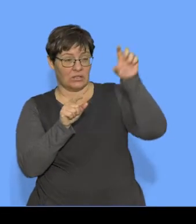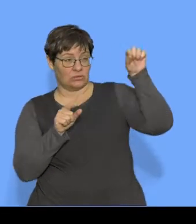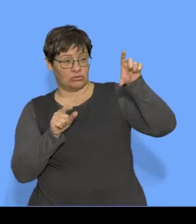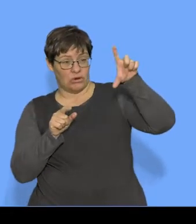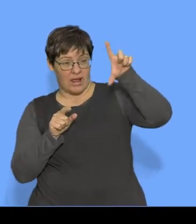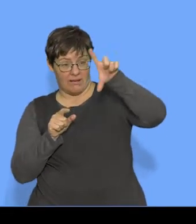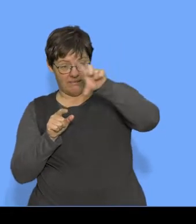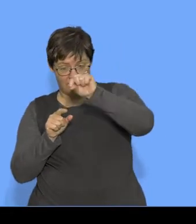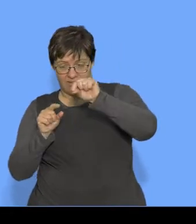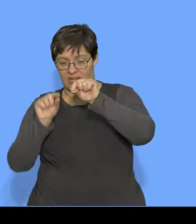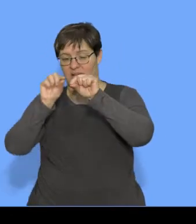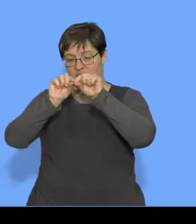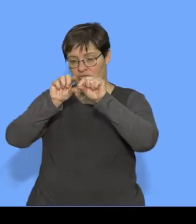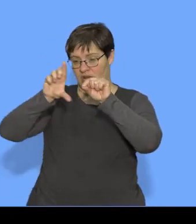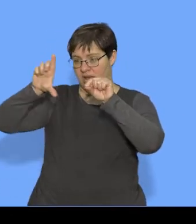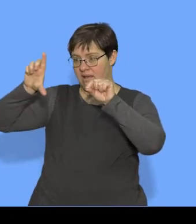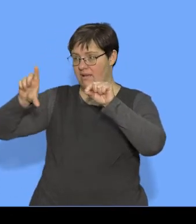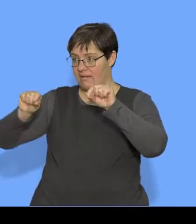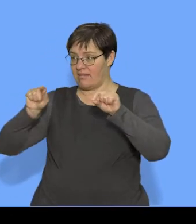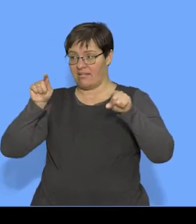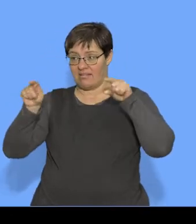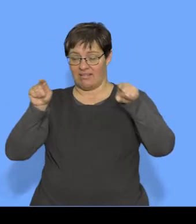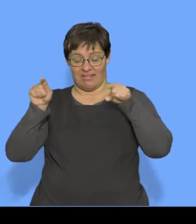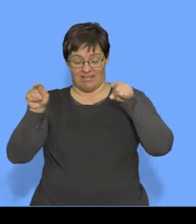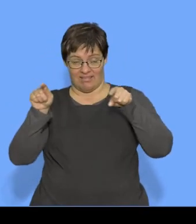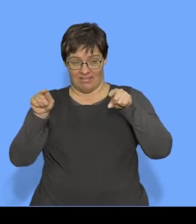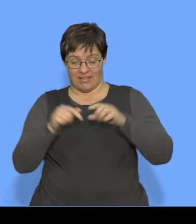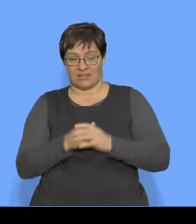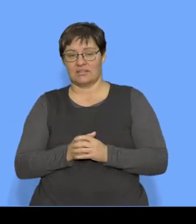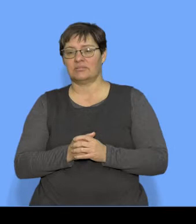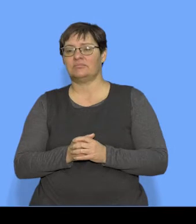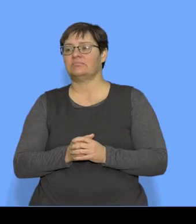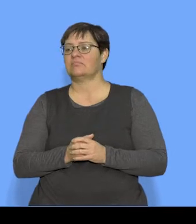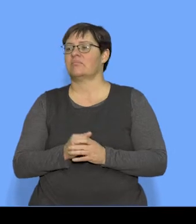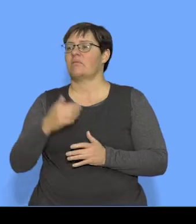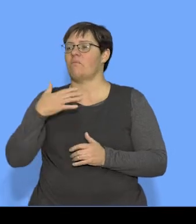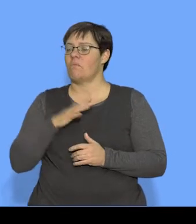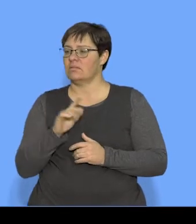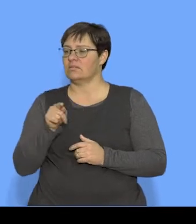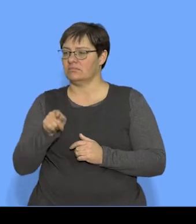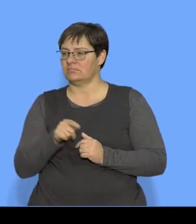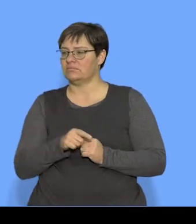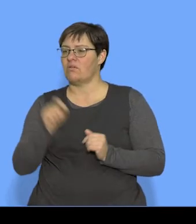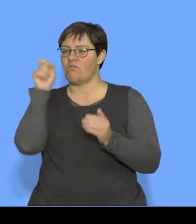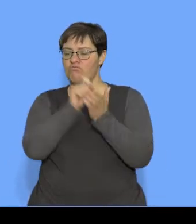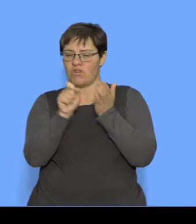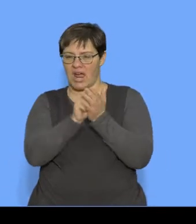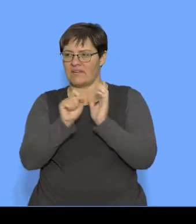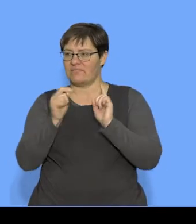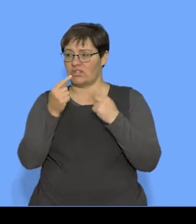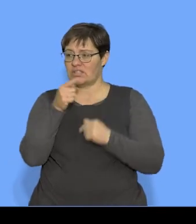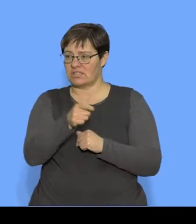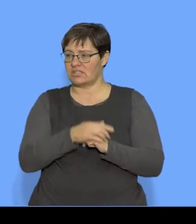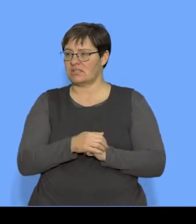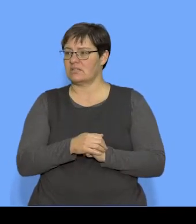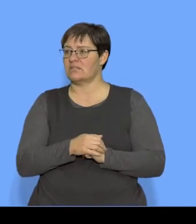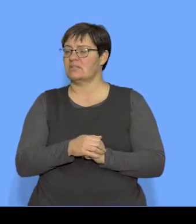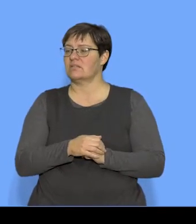going to focus on that triangle there, right? So I'm just going to write them down. So